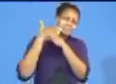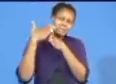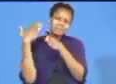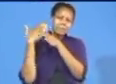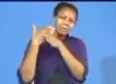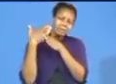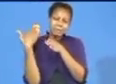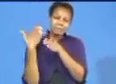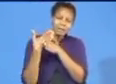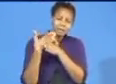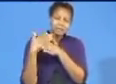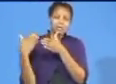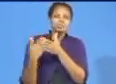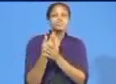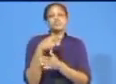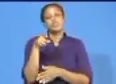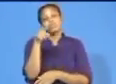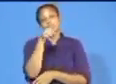brand new you.